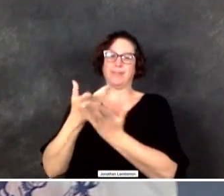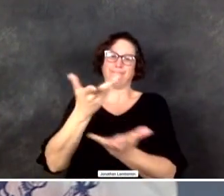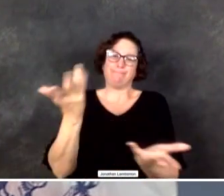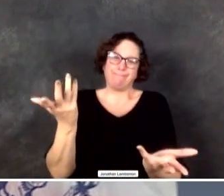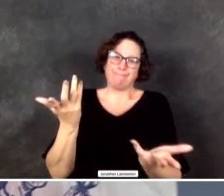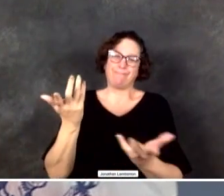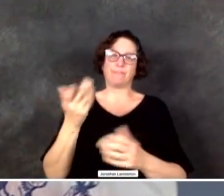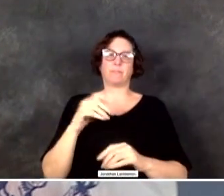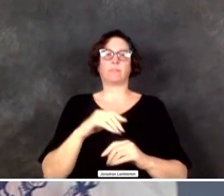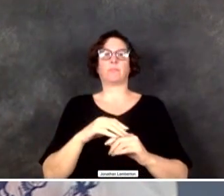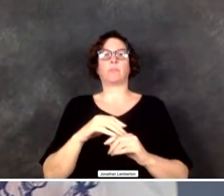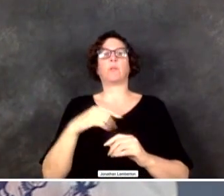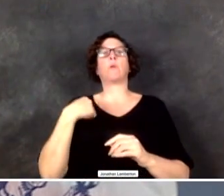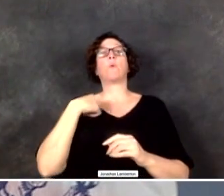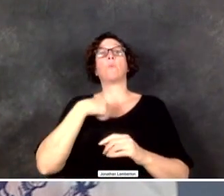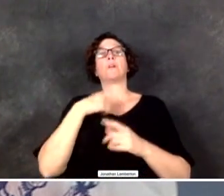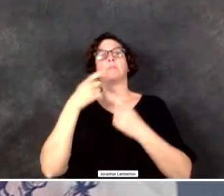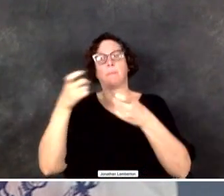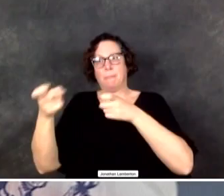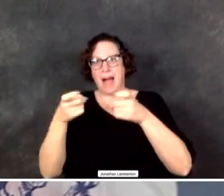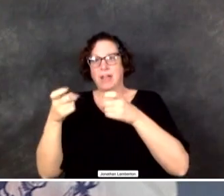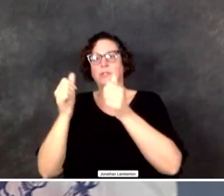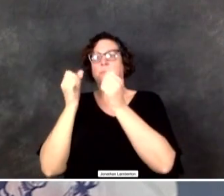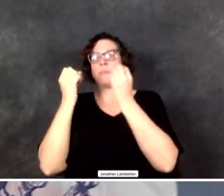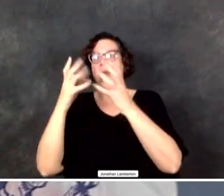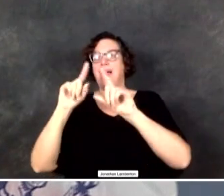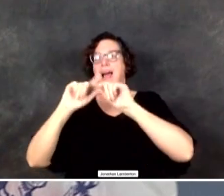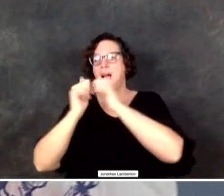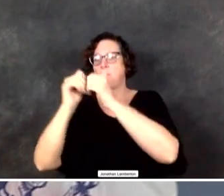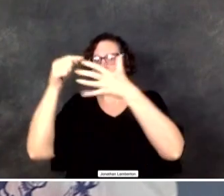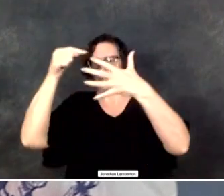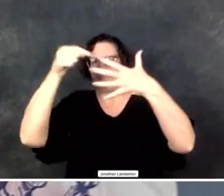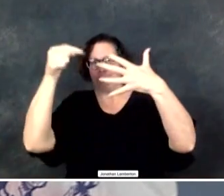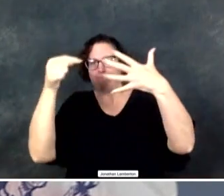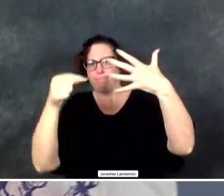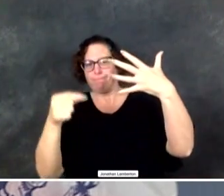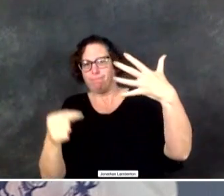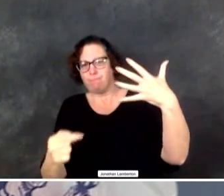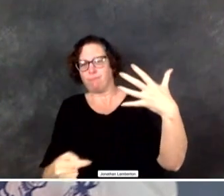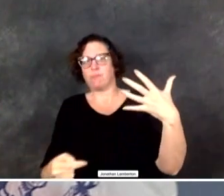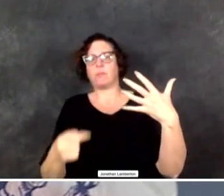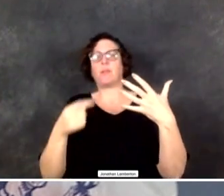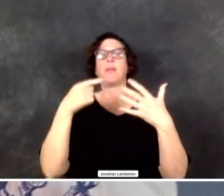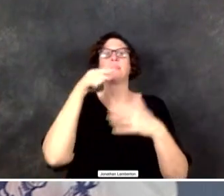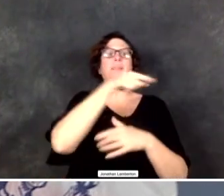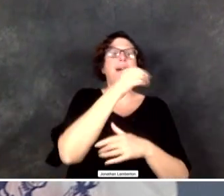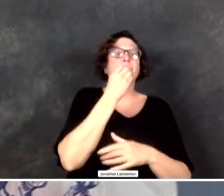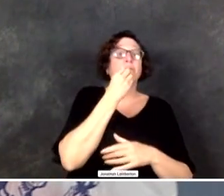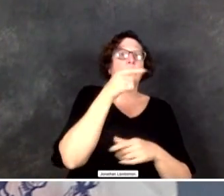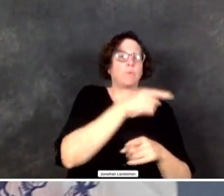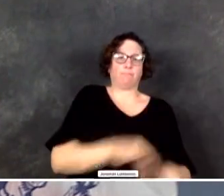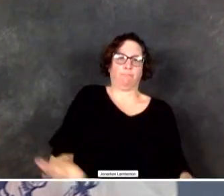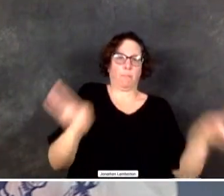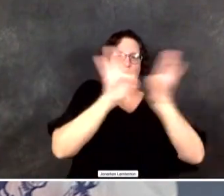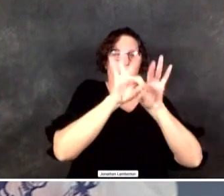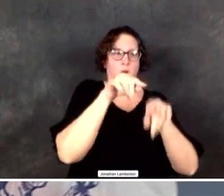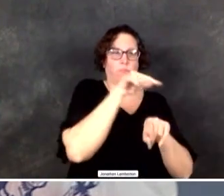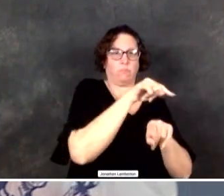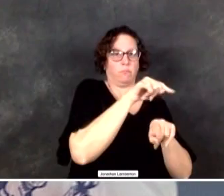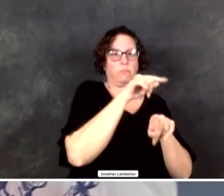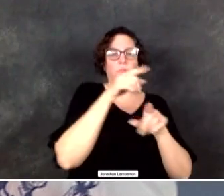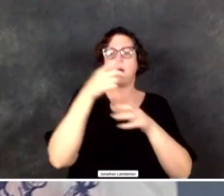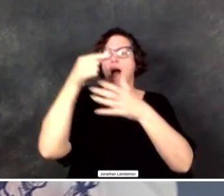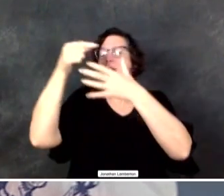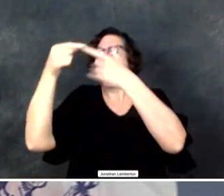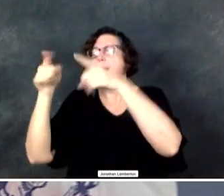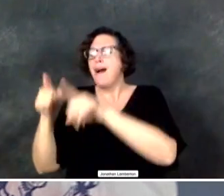human especially, logistical, financial, this is an area where we're not going to spare any expense. If people need